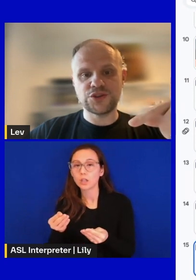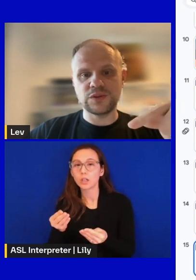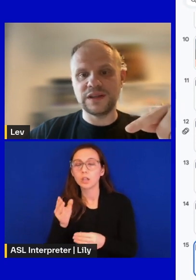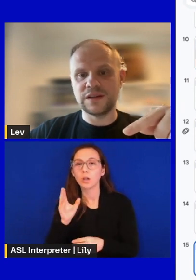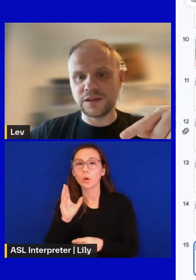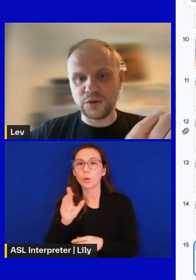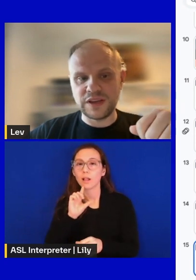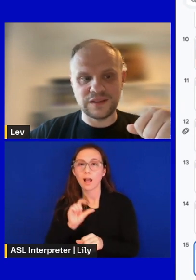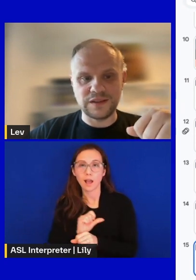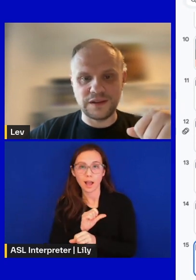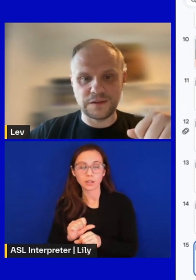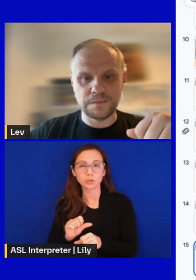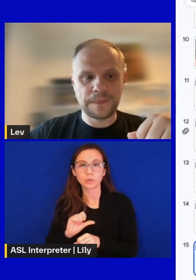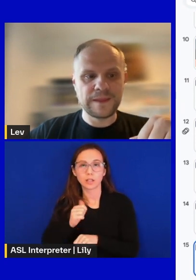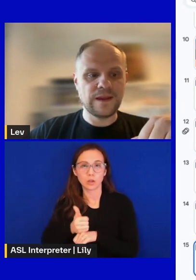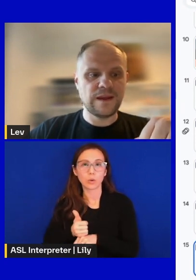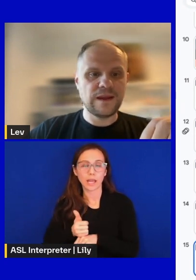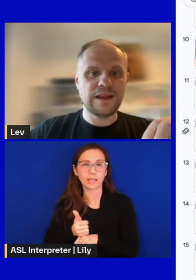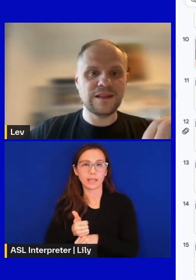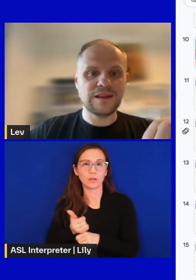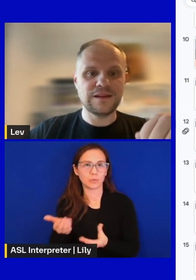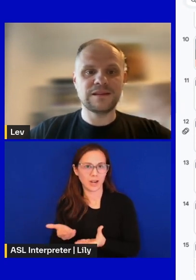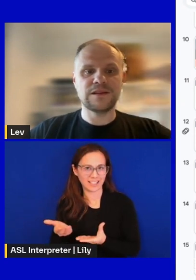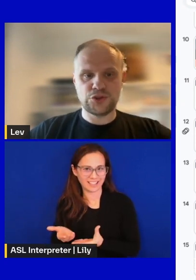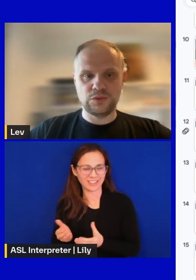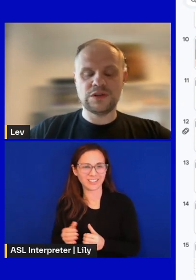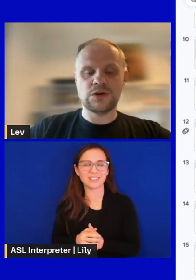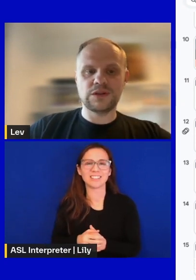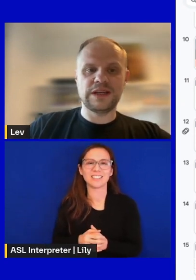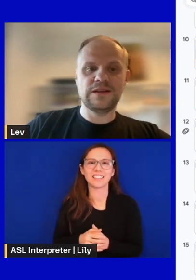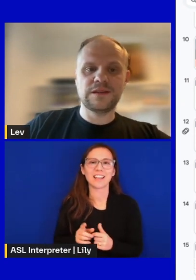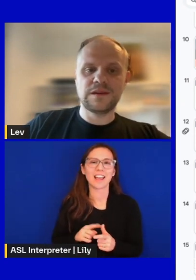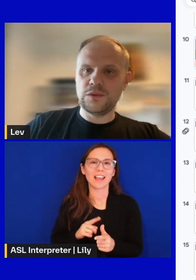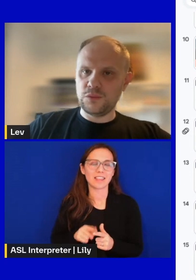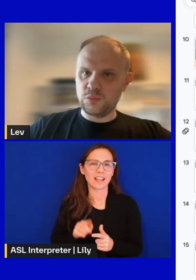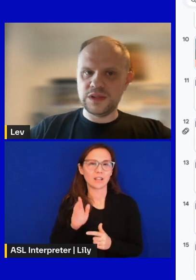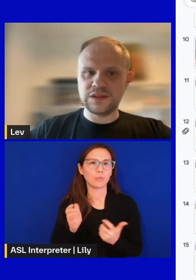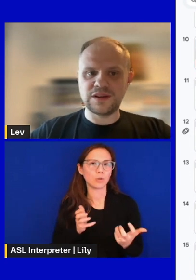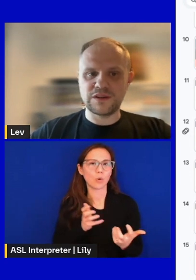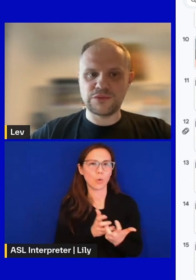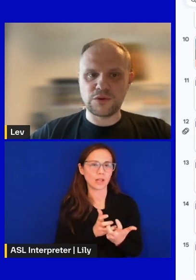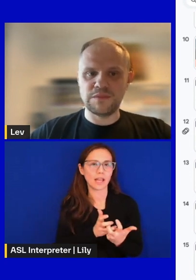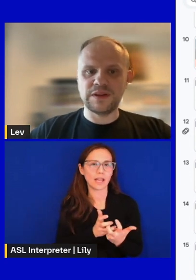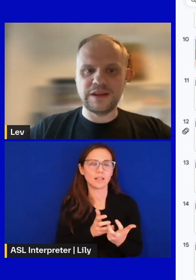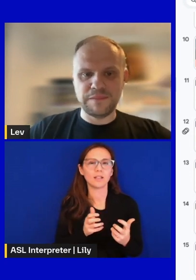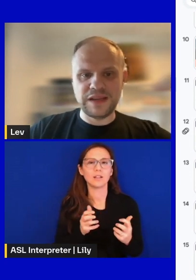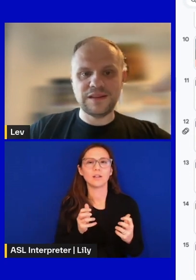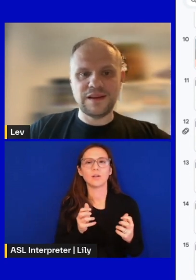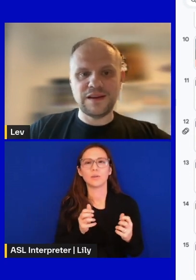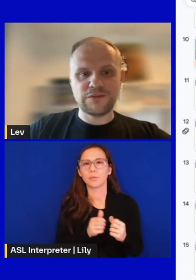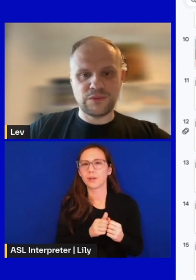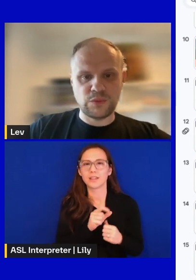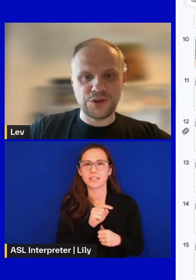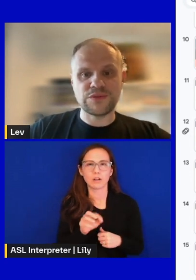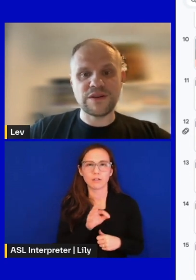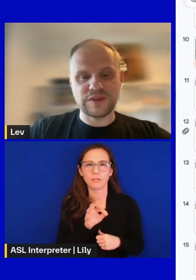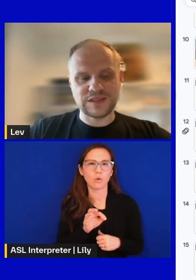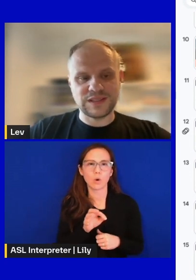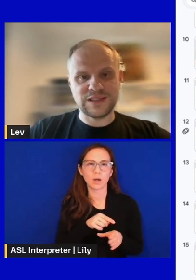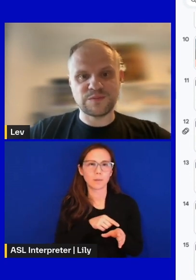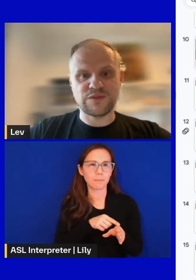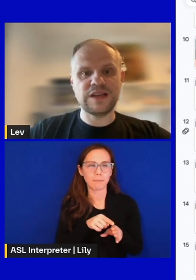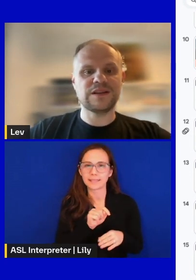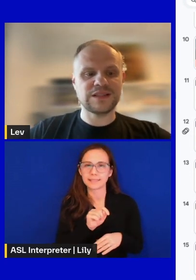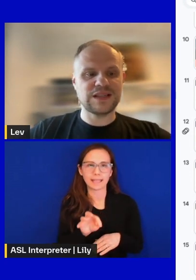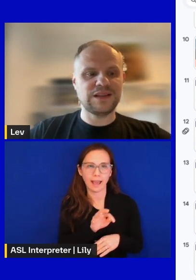be actually located here. And then it should correlate with the Terraform main TF where you're